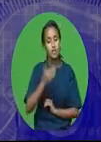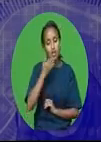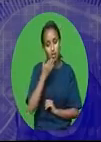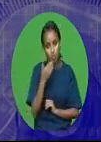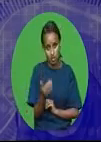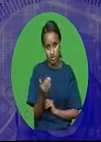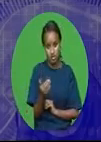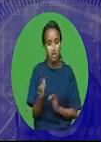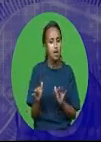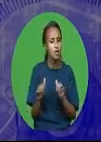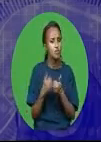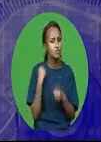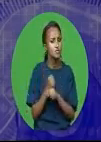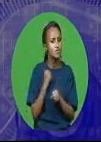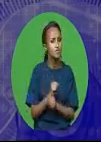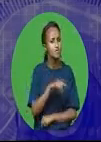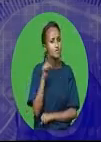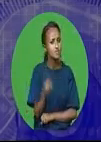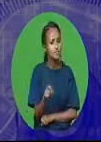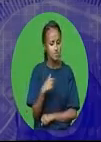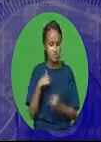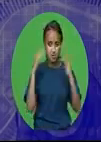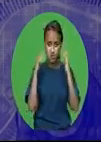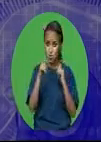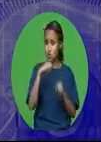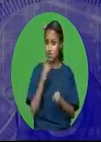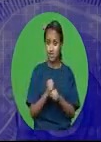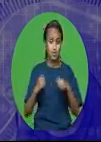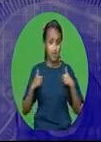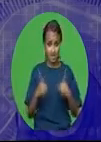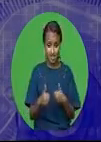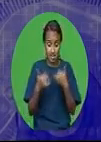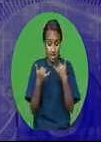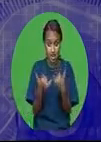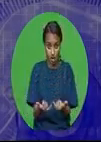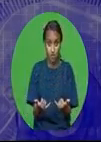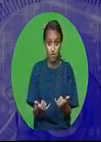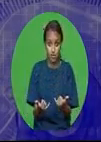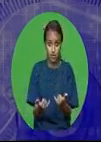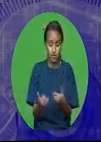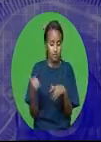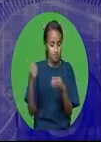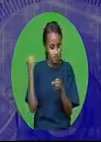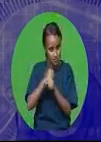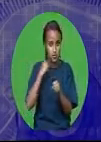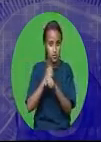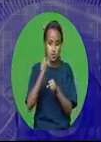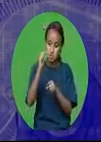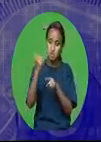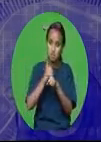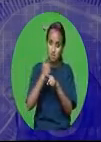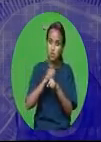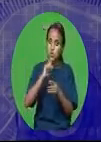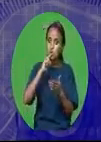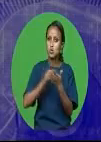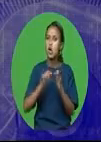Well, how are you doing so far? I hope you are doing great. Now, let's do some activities to check